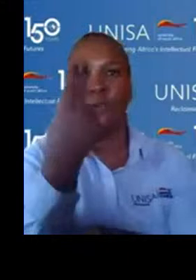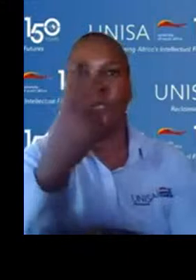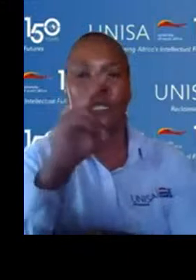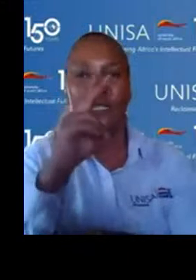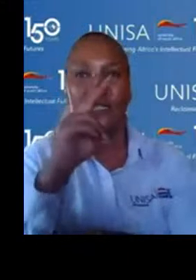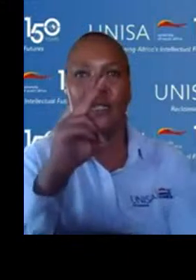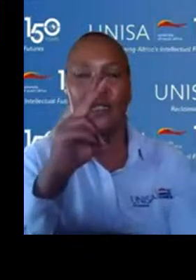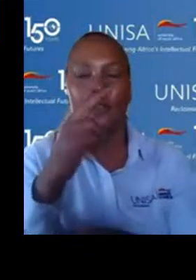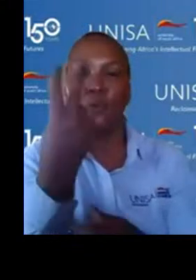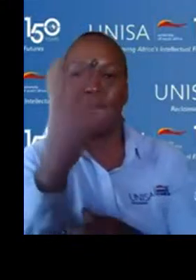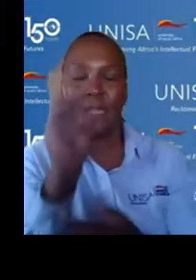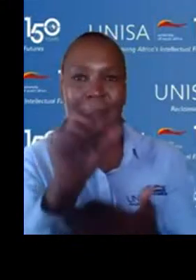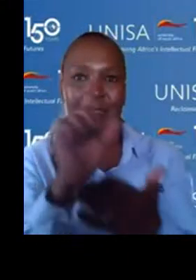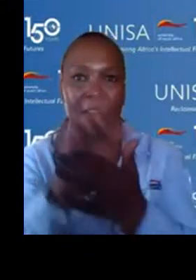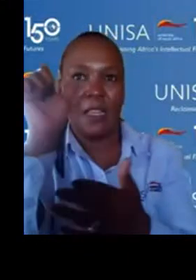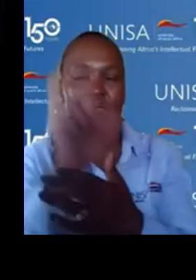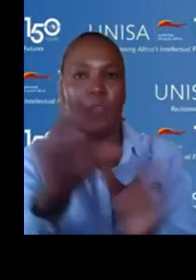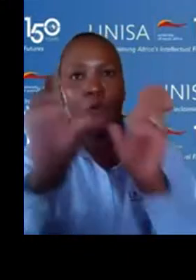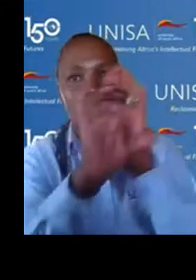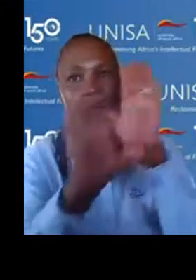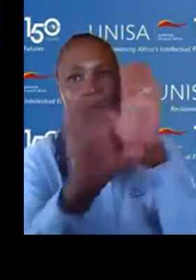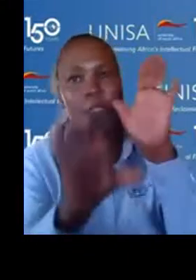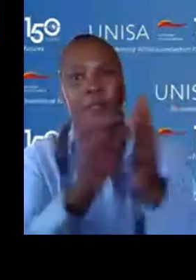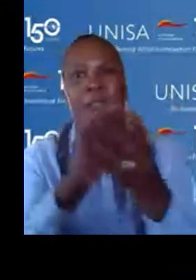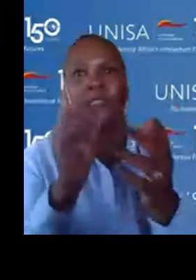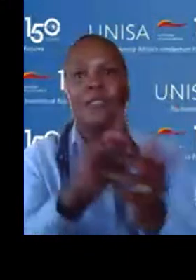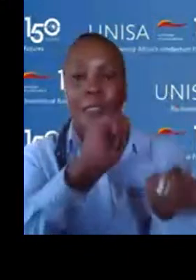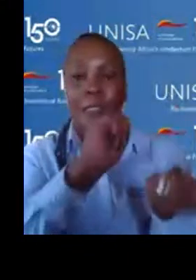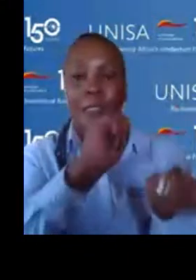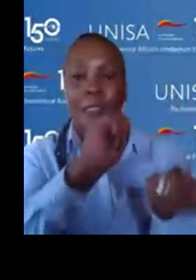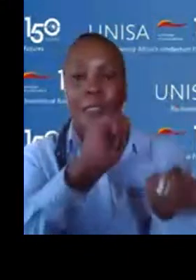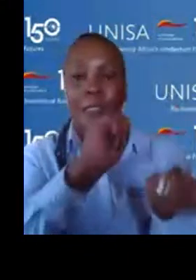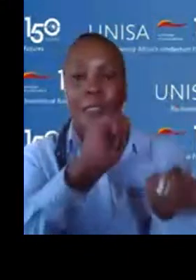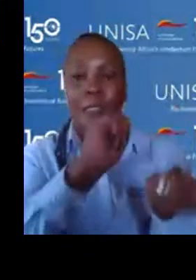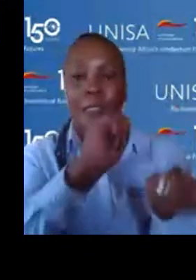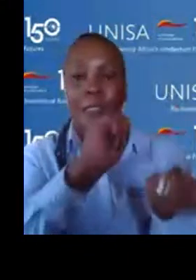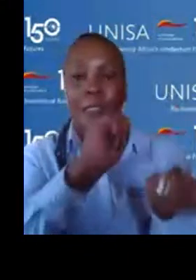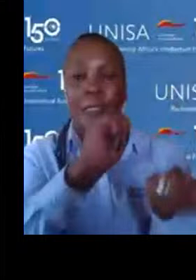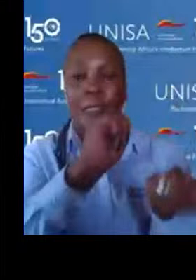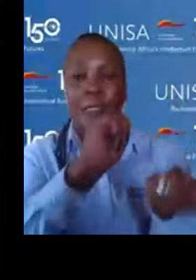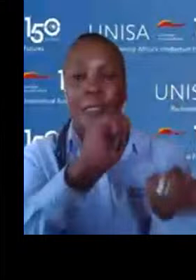2017 constitutional amendments. Thank you.